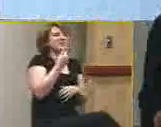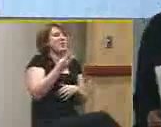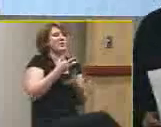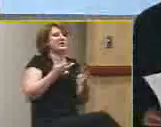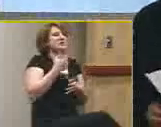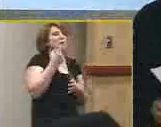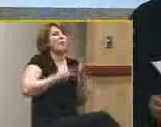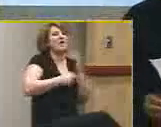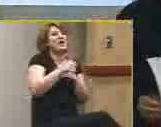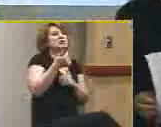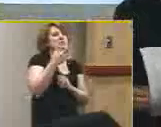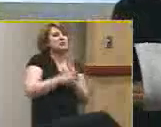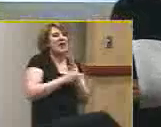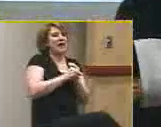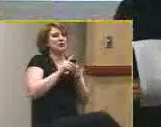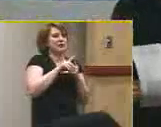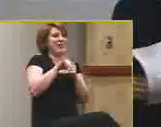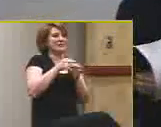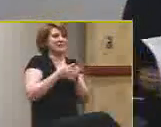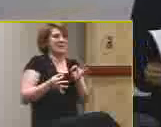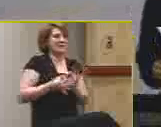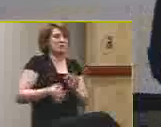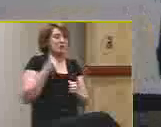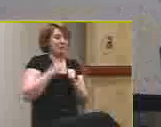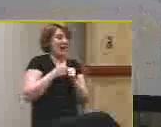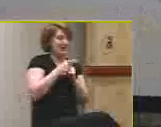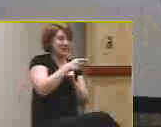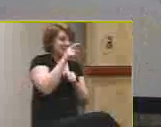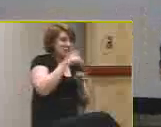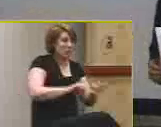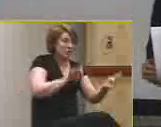would you add to that statement to remind him that this is important?